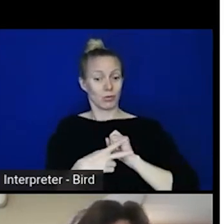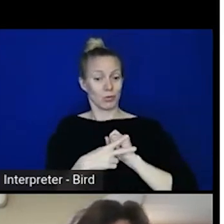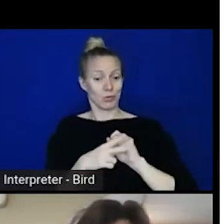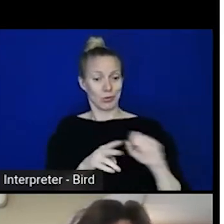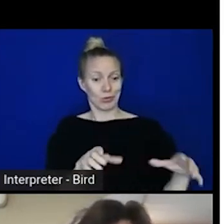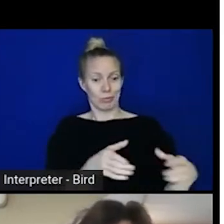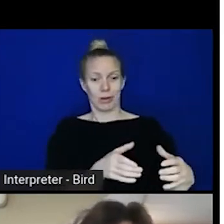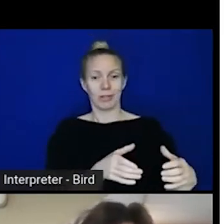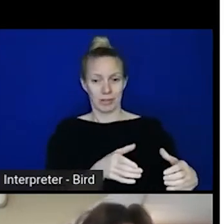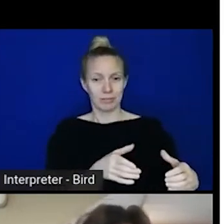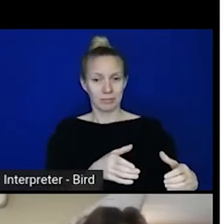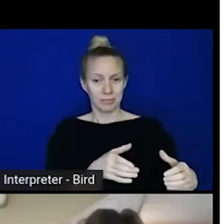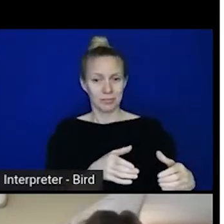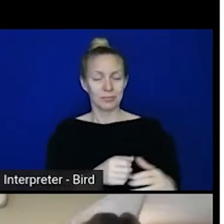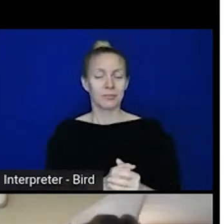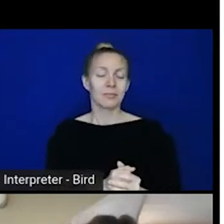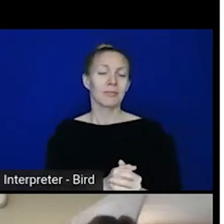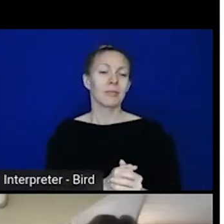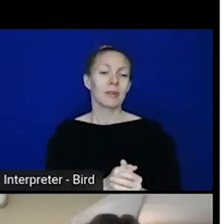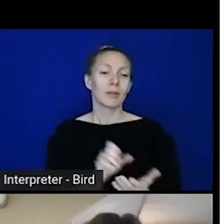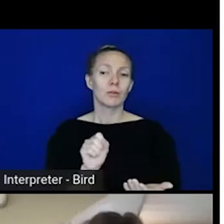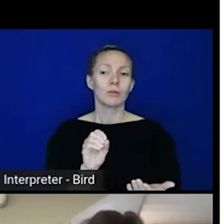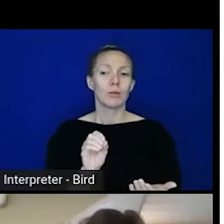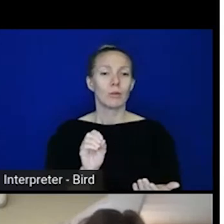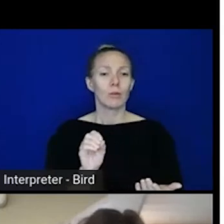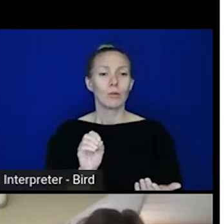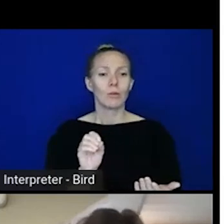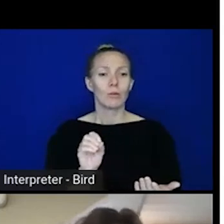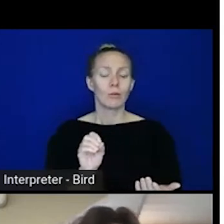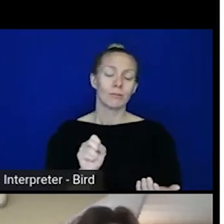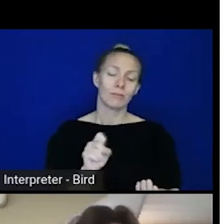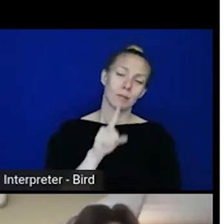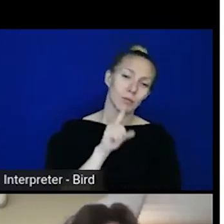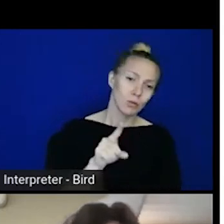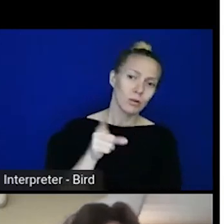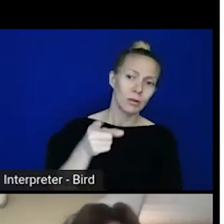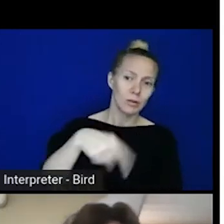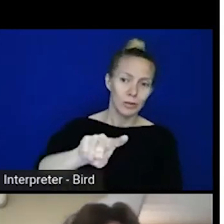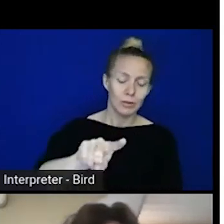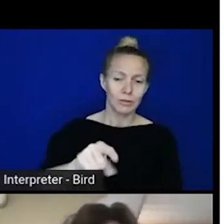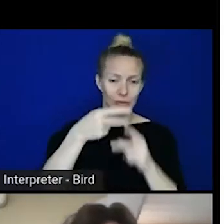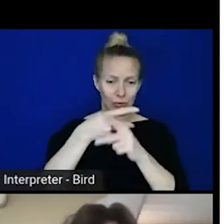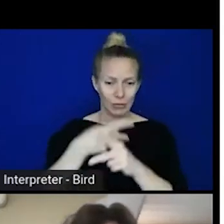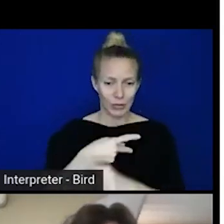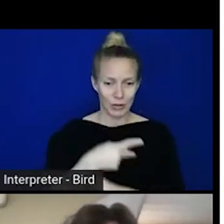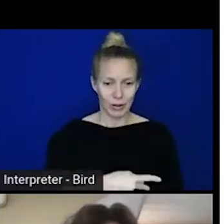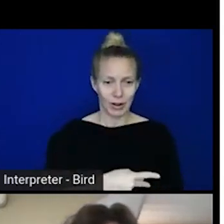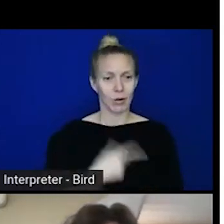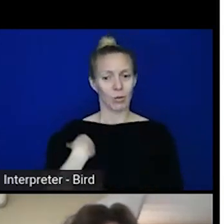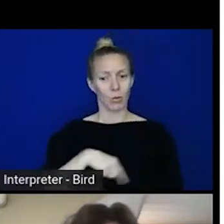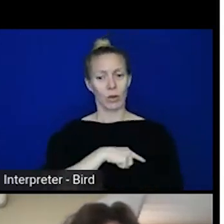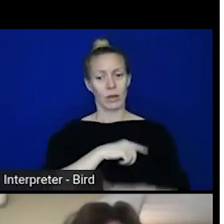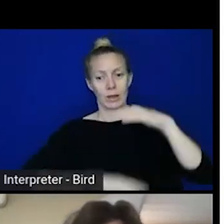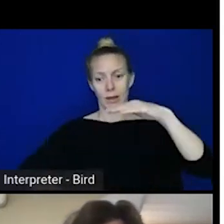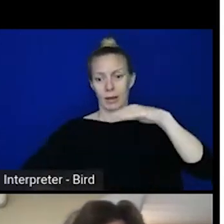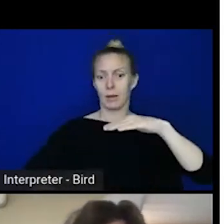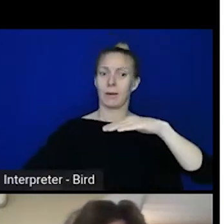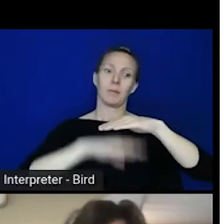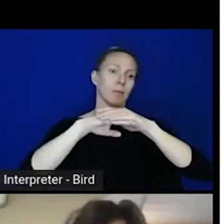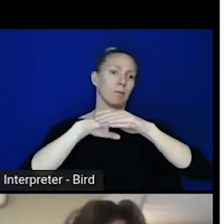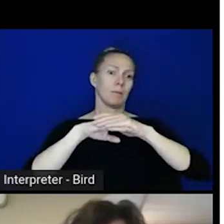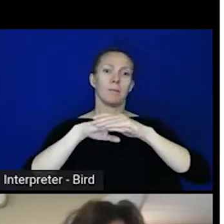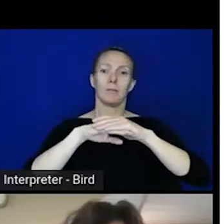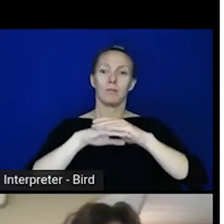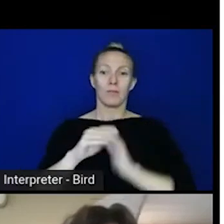way. And so those of you that I'm sure have put it together, we reached that 1,500 IAM assignment